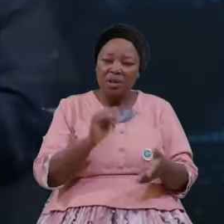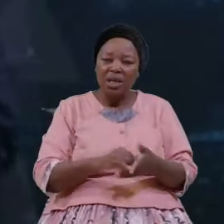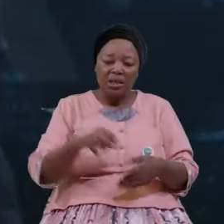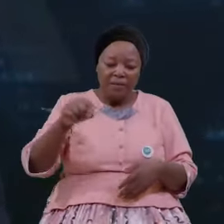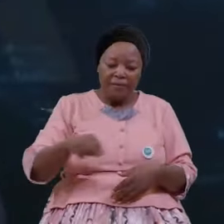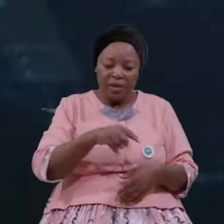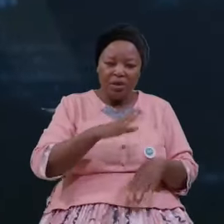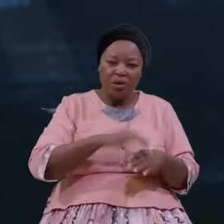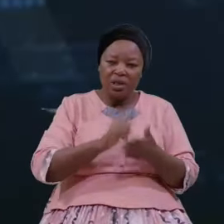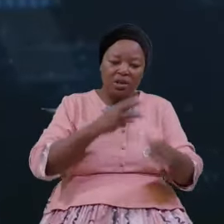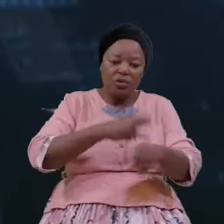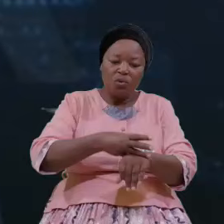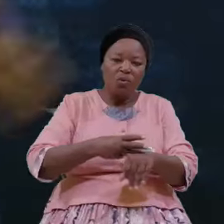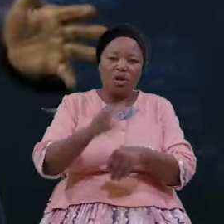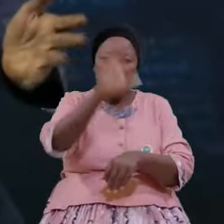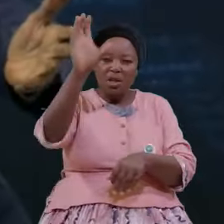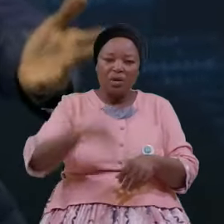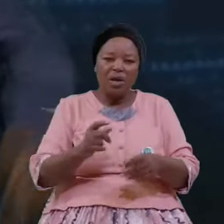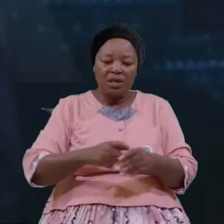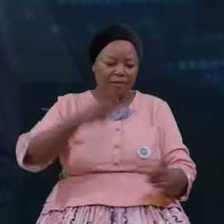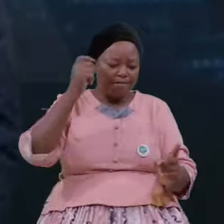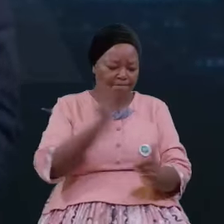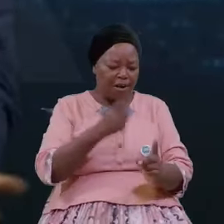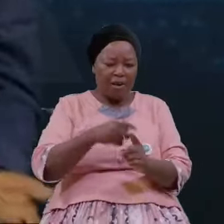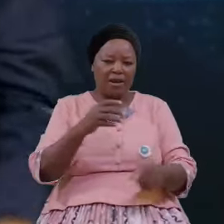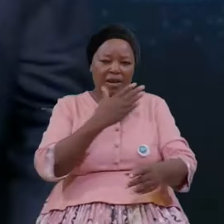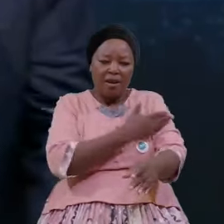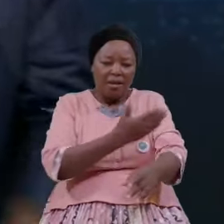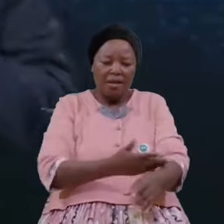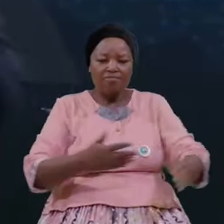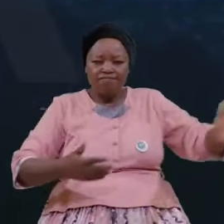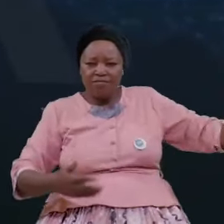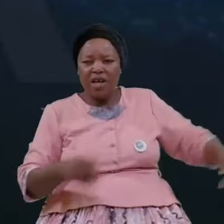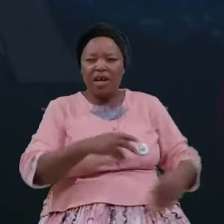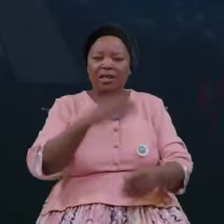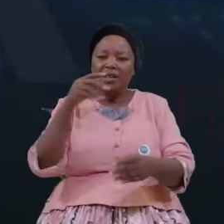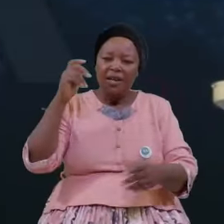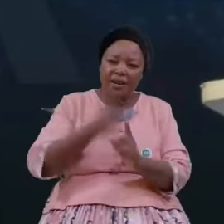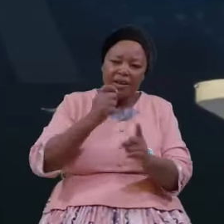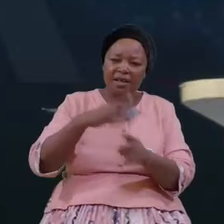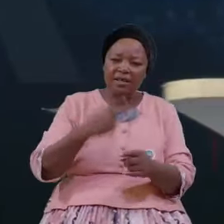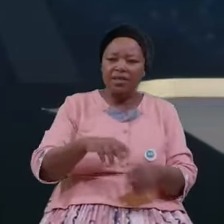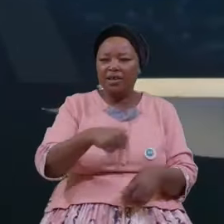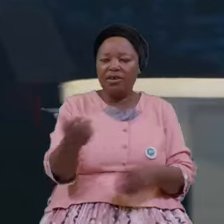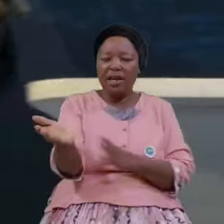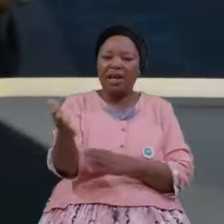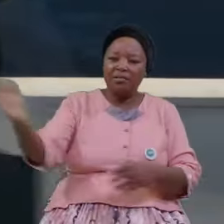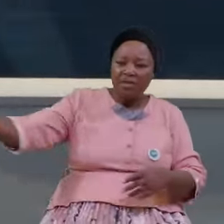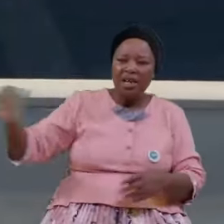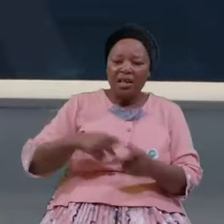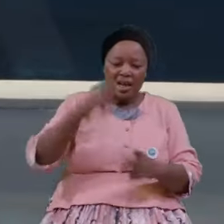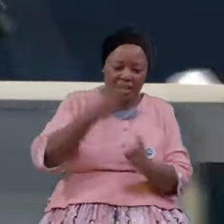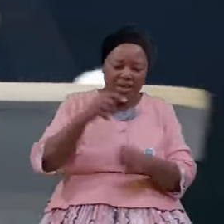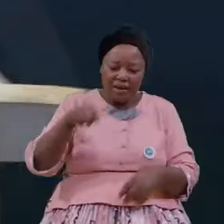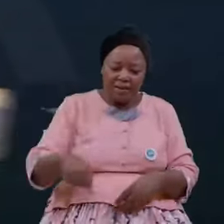it says they nailed the hand, and they nailed the other hand, and they nailed the feet. Then they took up